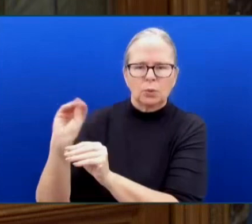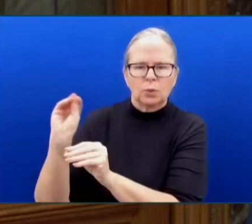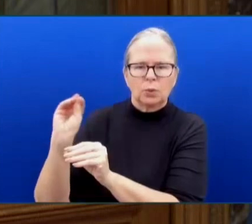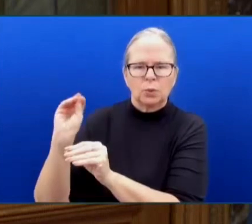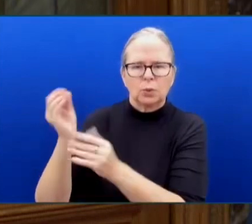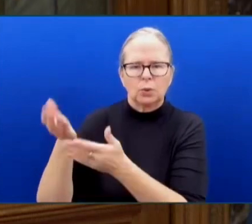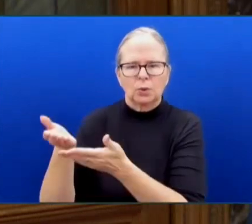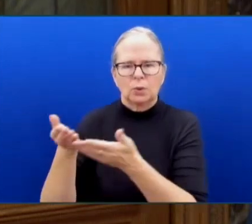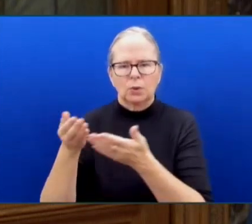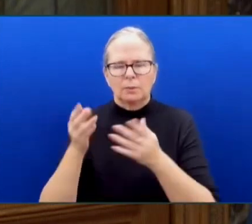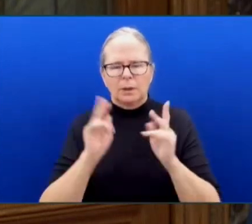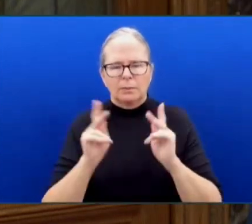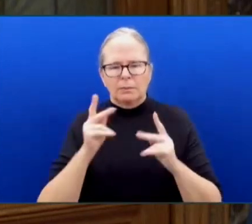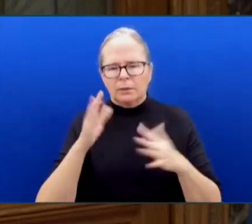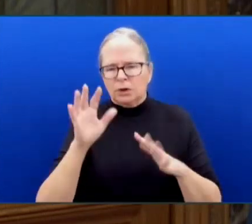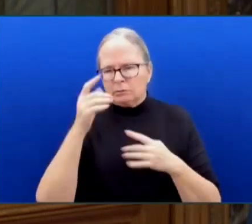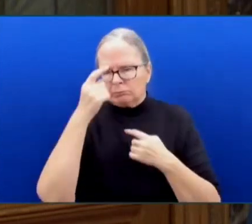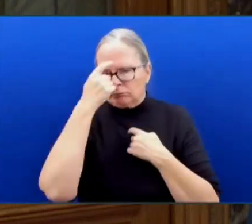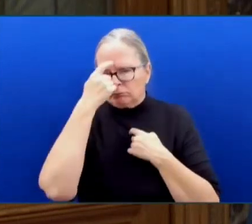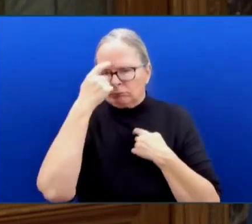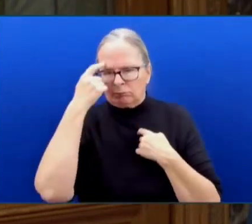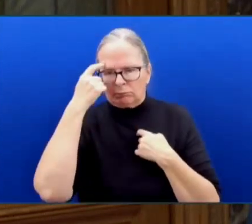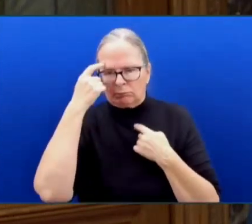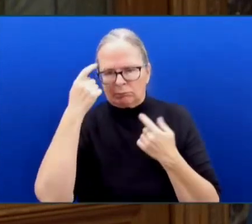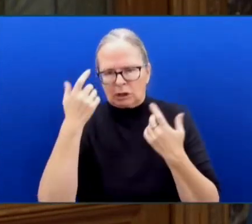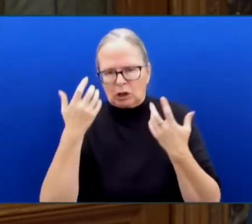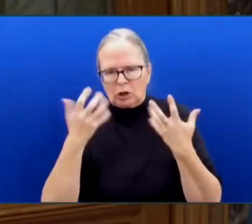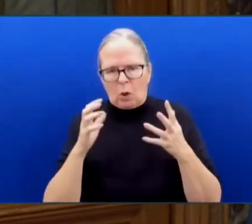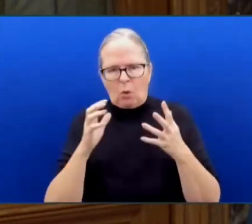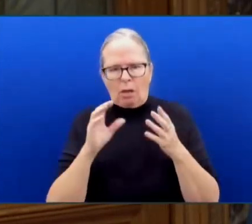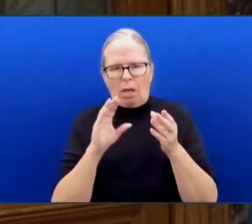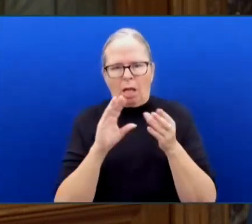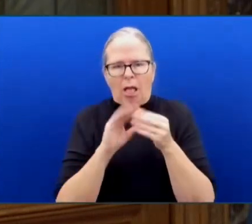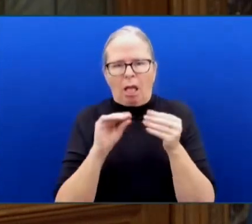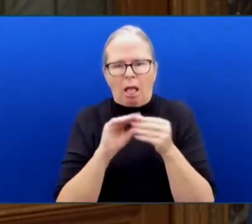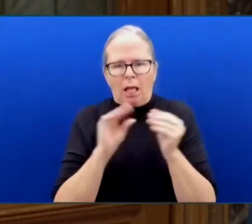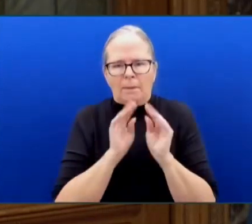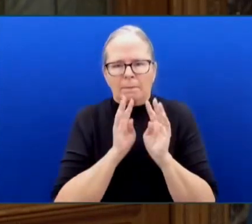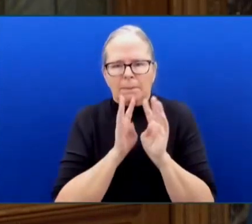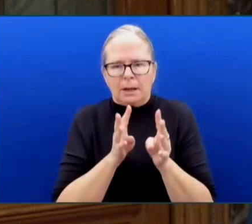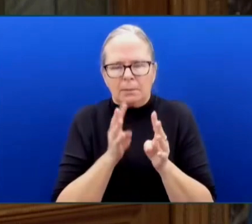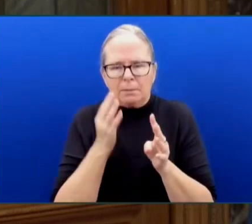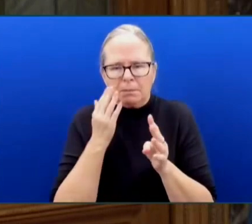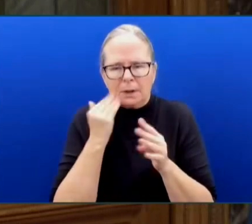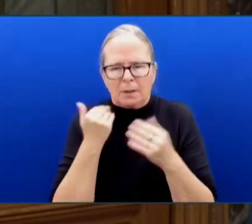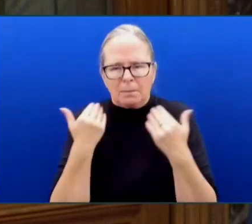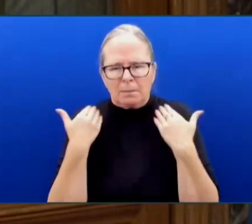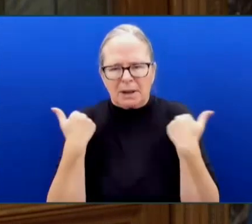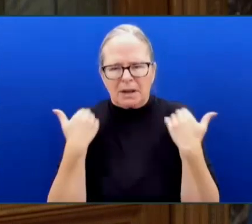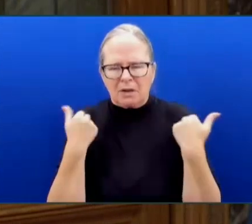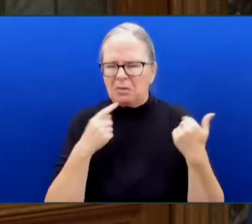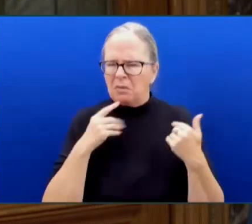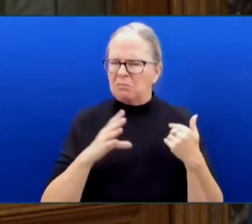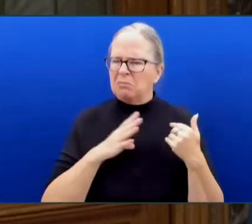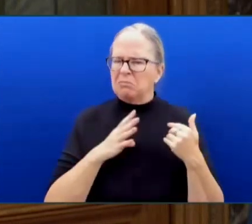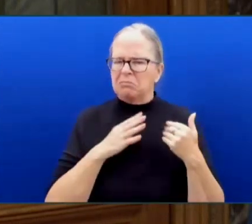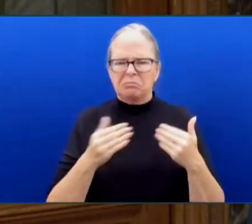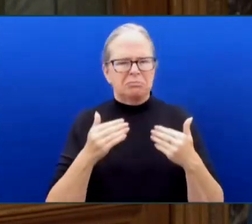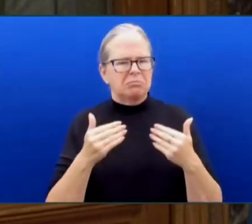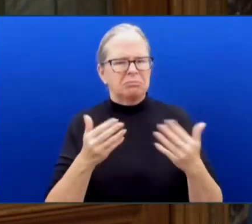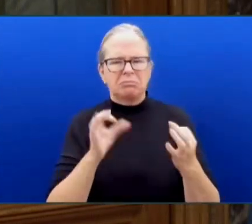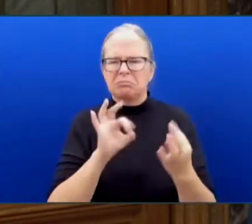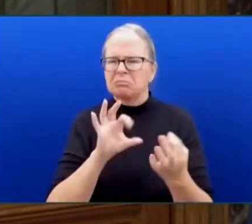don't believe this minister when he says they're free to speak without reprisal. In 2016, the ministry